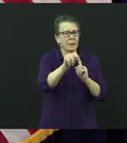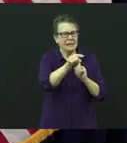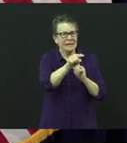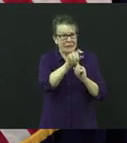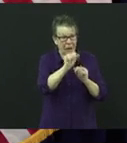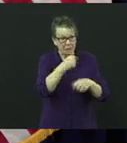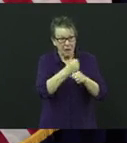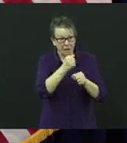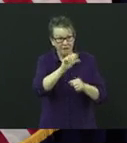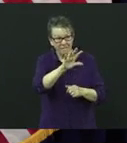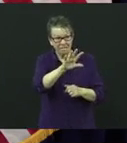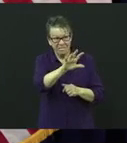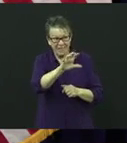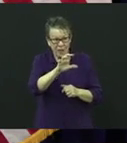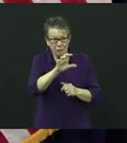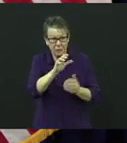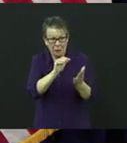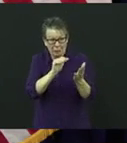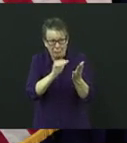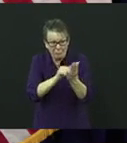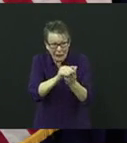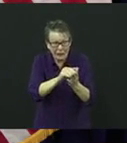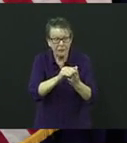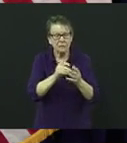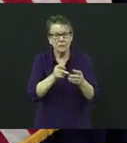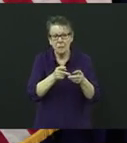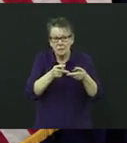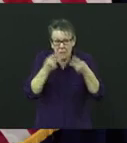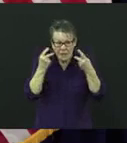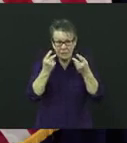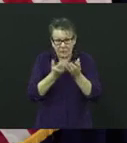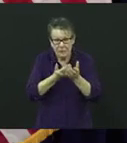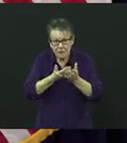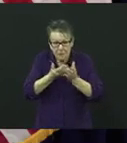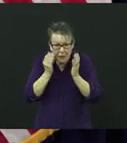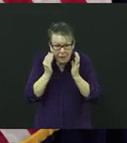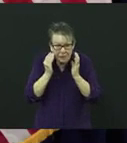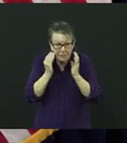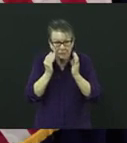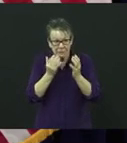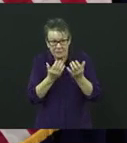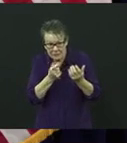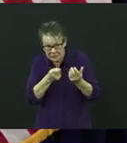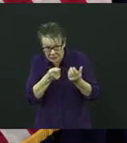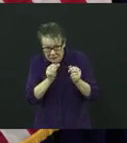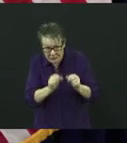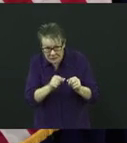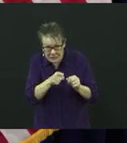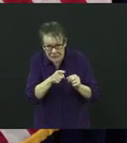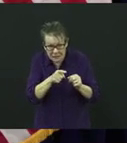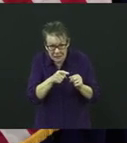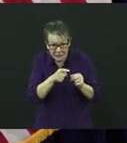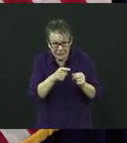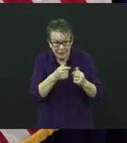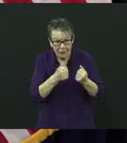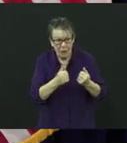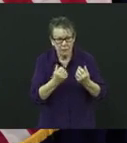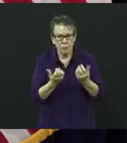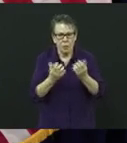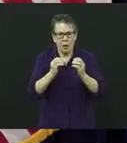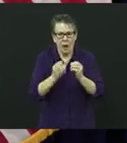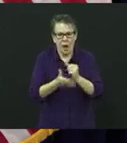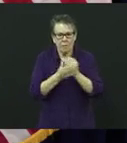aggressive hygiene distancing mode. And I want to thank the folks who were at the front lines who were living that every day.